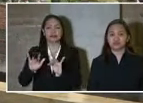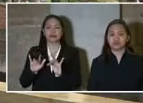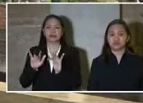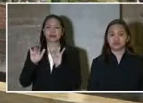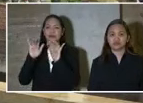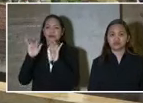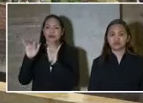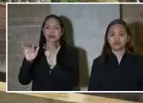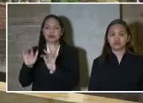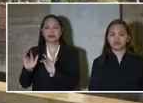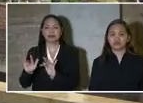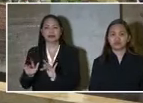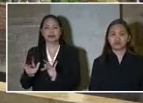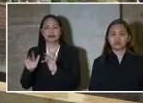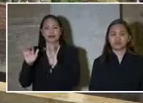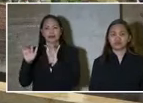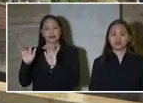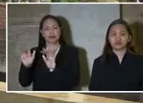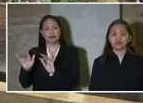sa